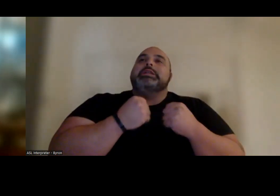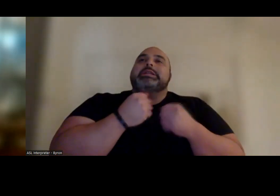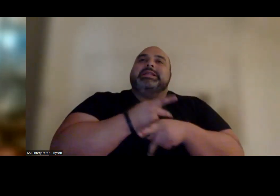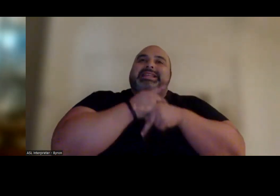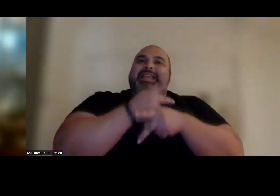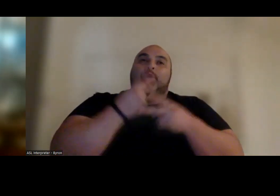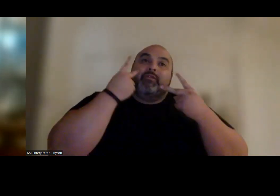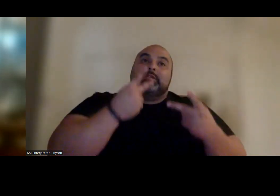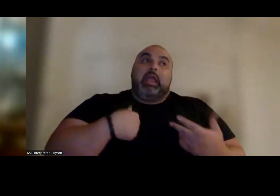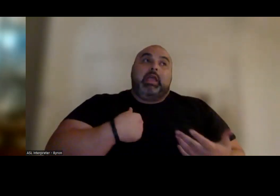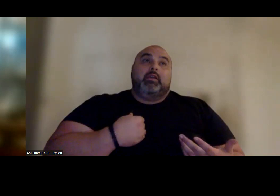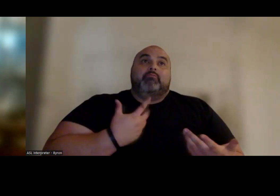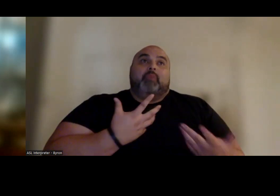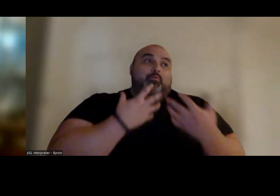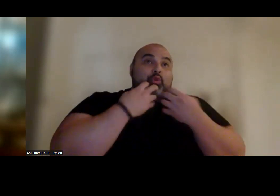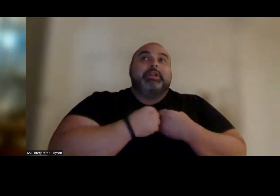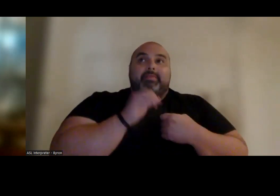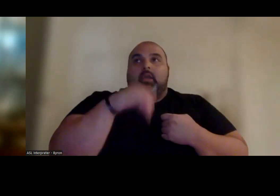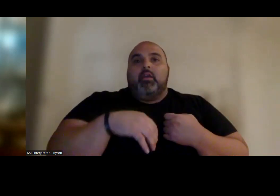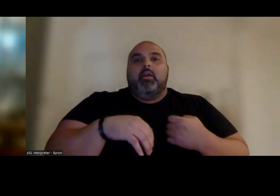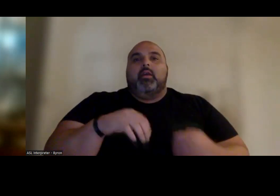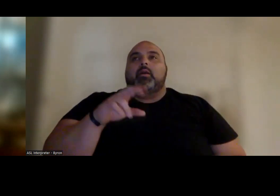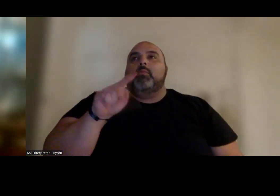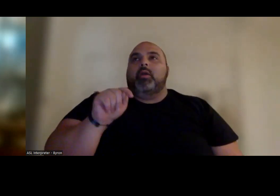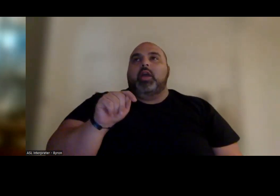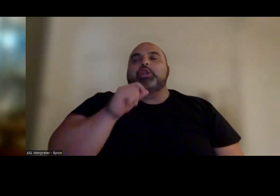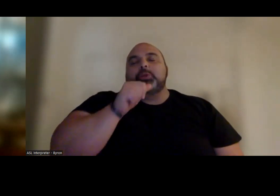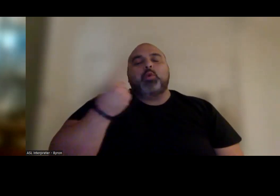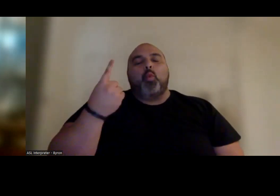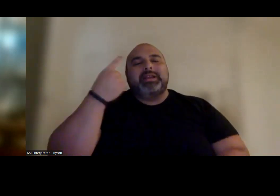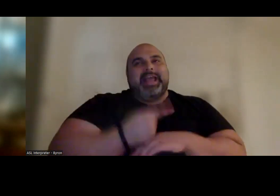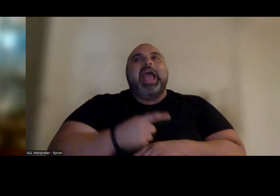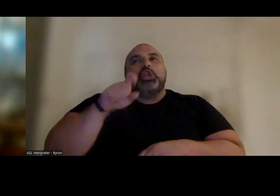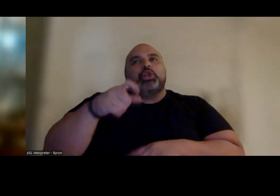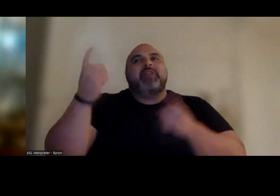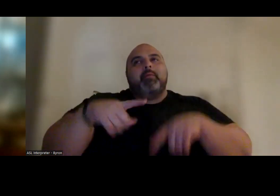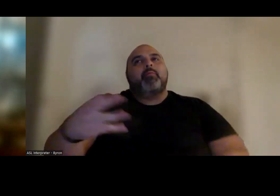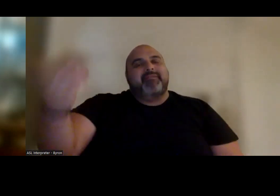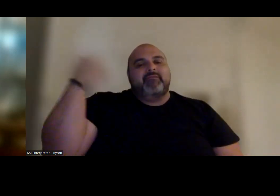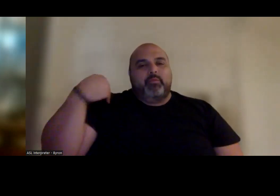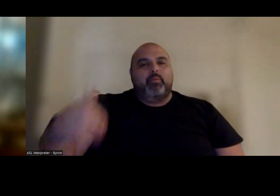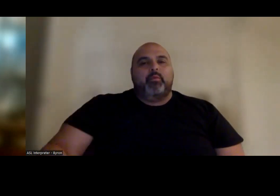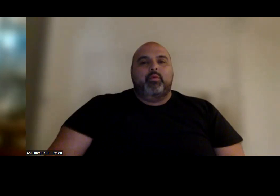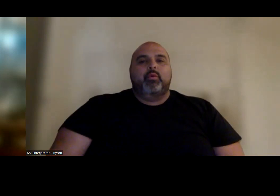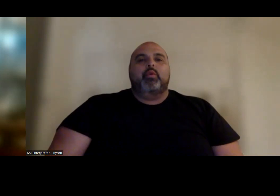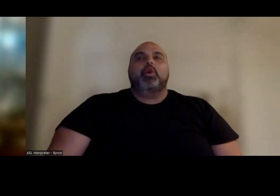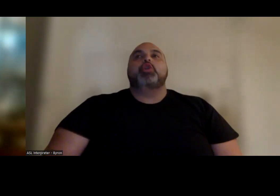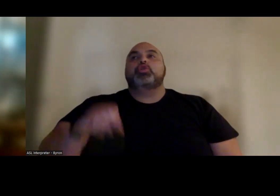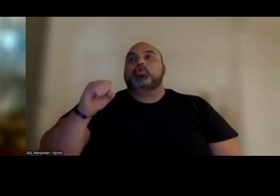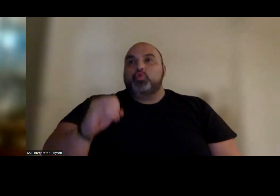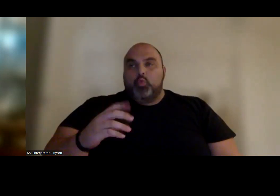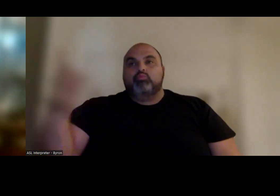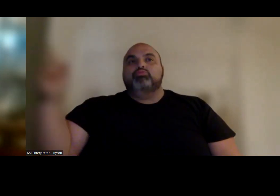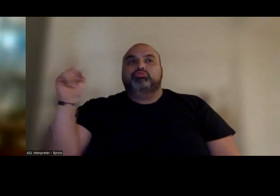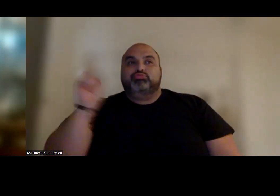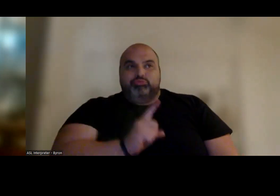greatly appreciated. But it shouldn't have just been that day. should have happened a long time ago. So I came in and through